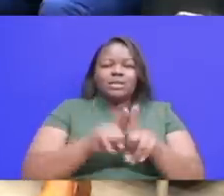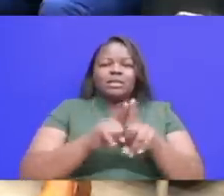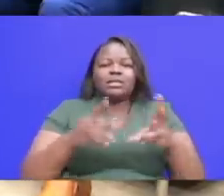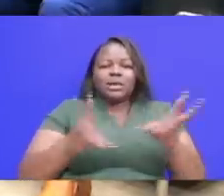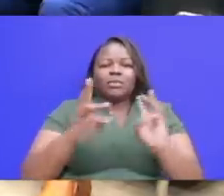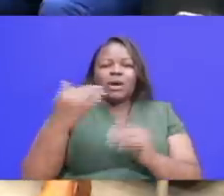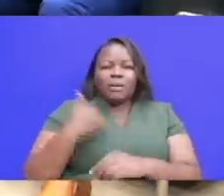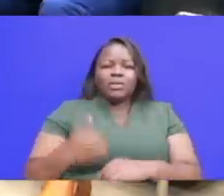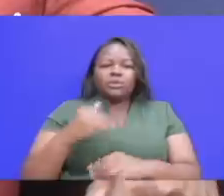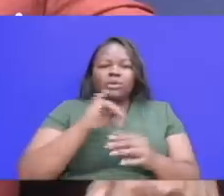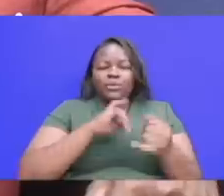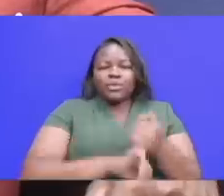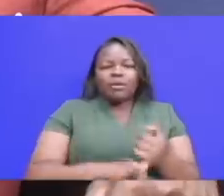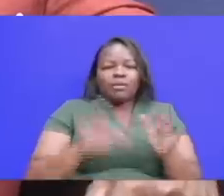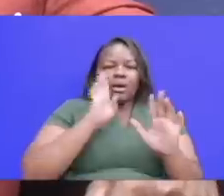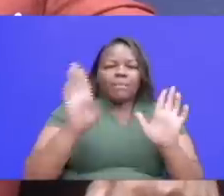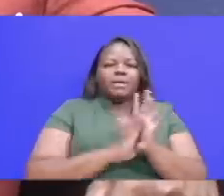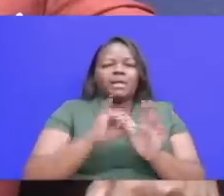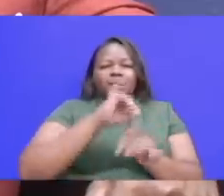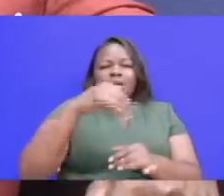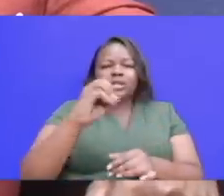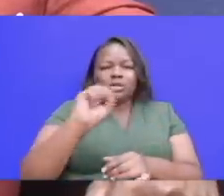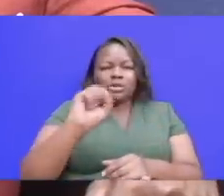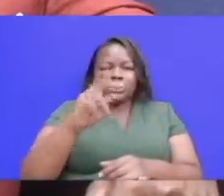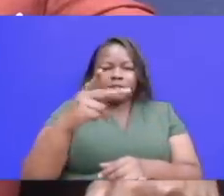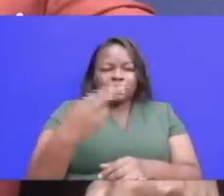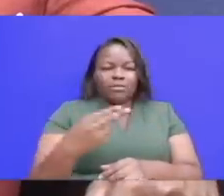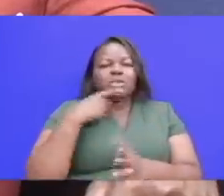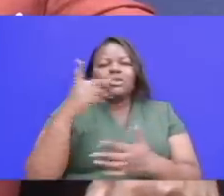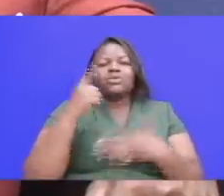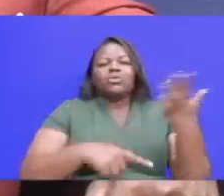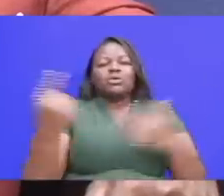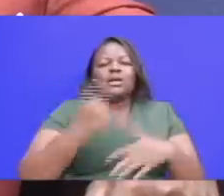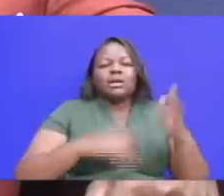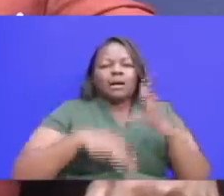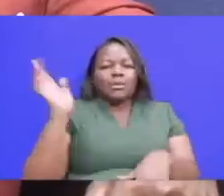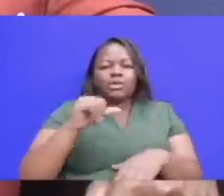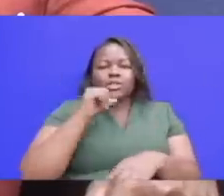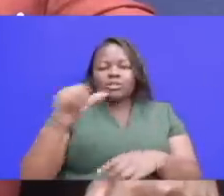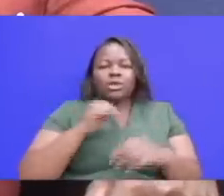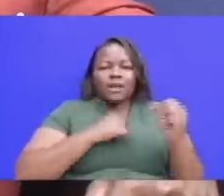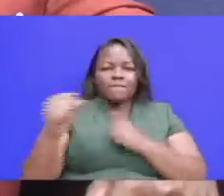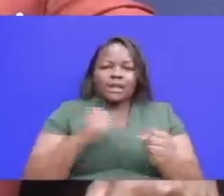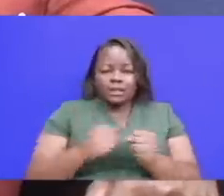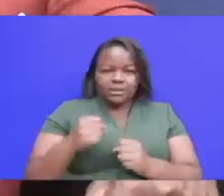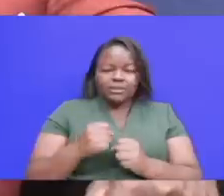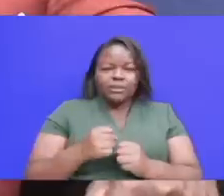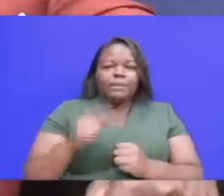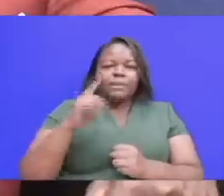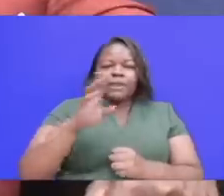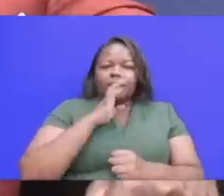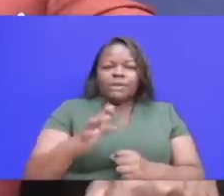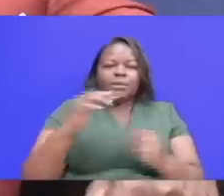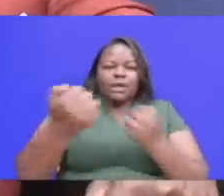wife betrayed Joseph, or something like that, what will come out will not be violence. It will not be anger. It will not be rage. Mm-mm. It will be the